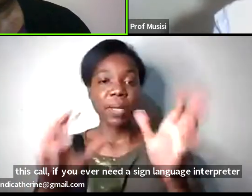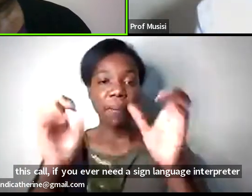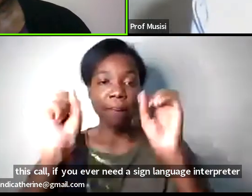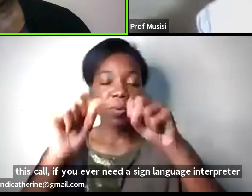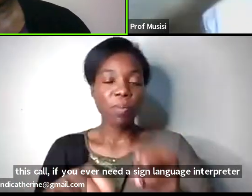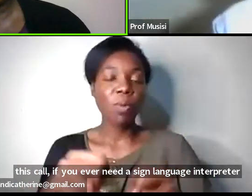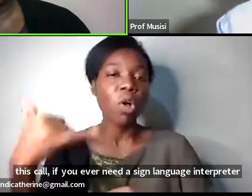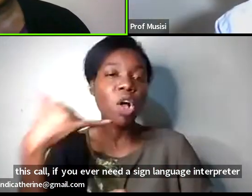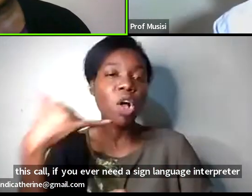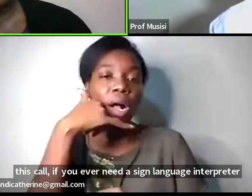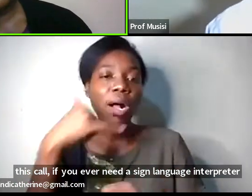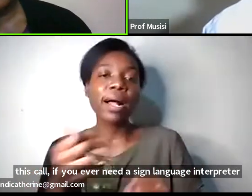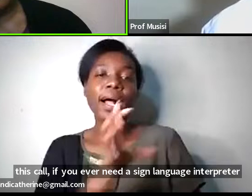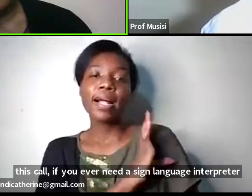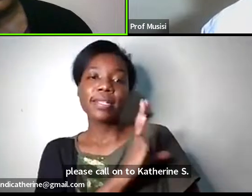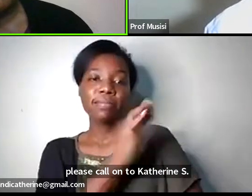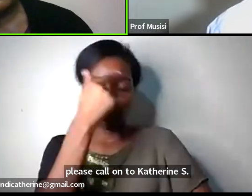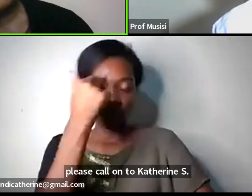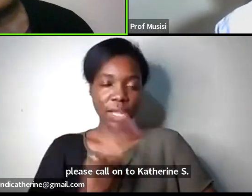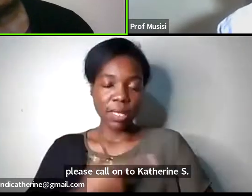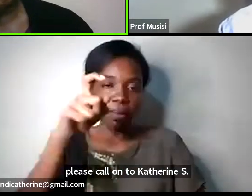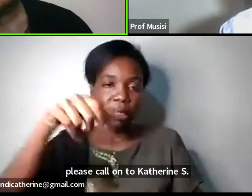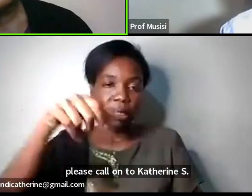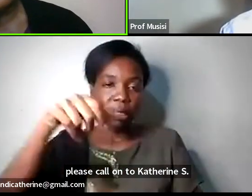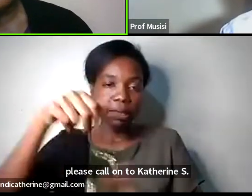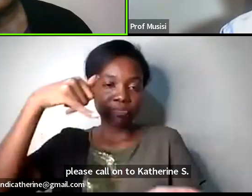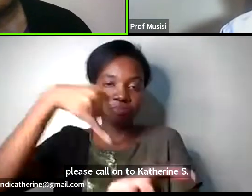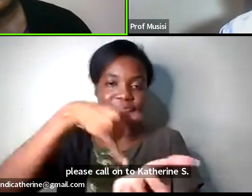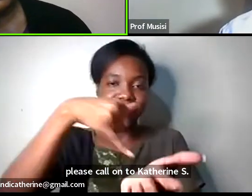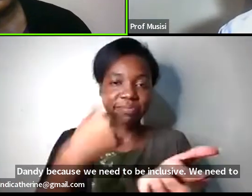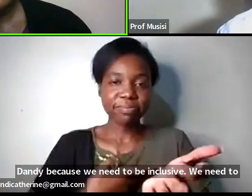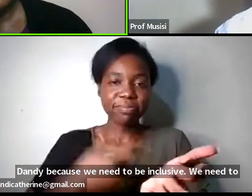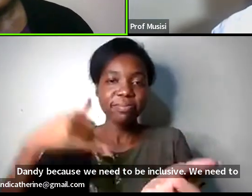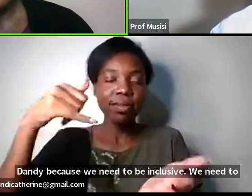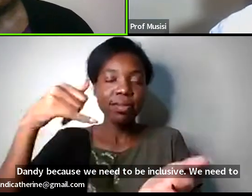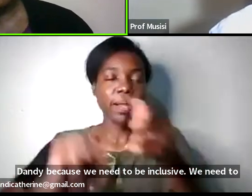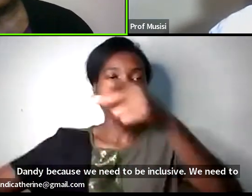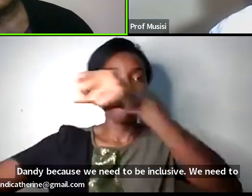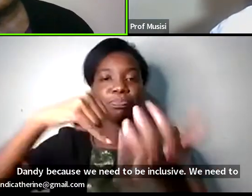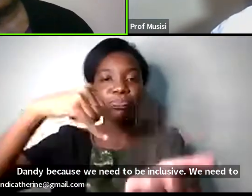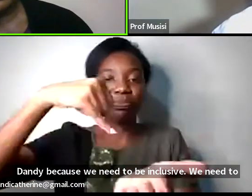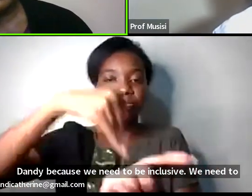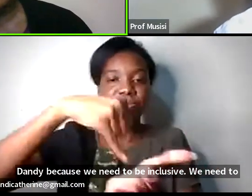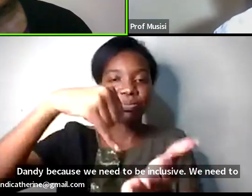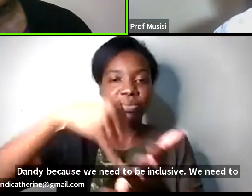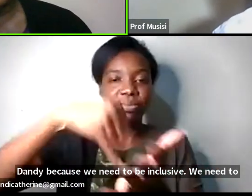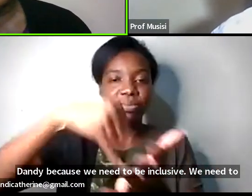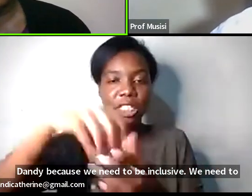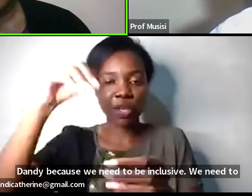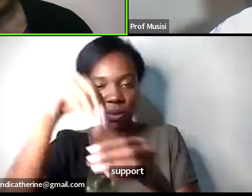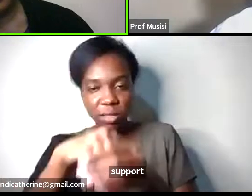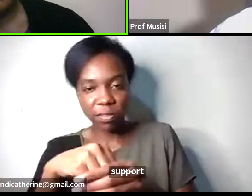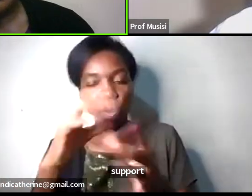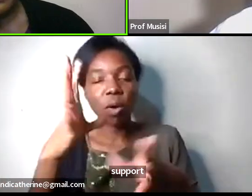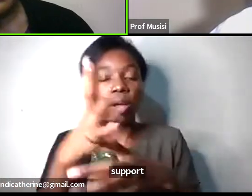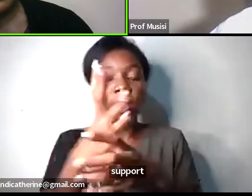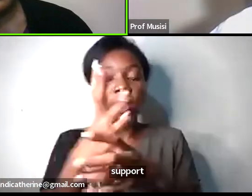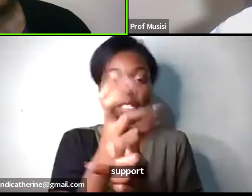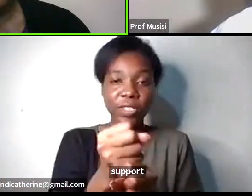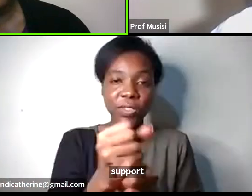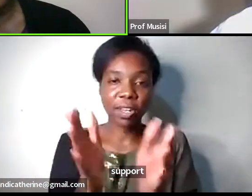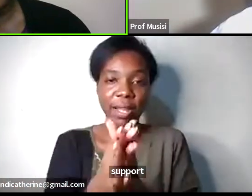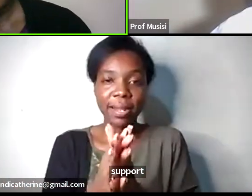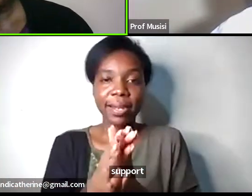Sidandi. Because we need to be inclusive, we need to support inclusivity, both as organizations and also on our part